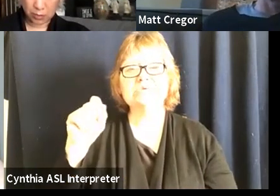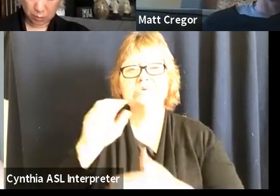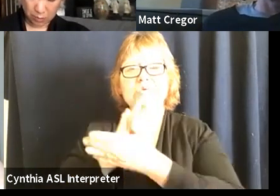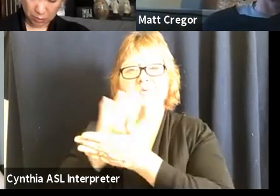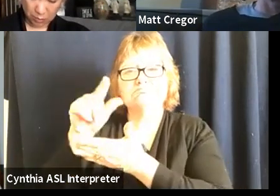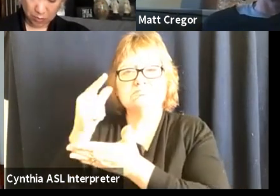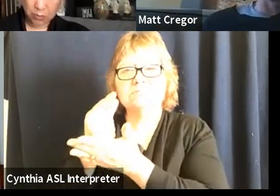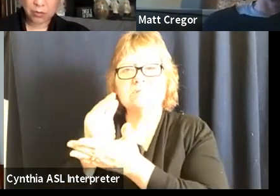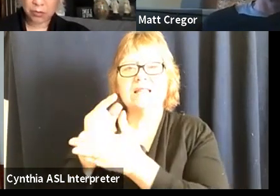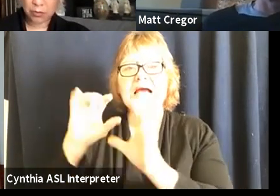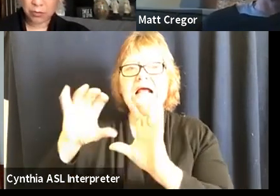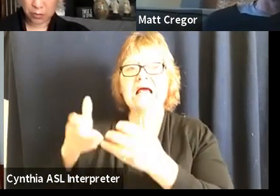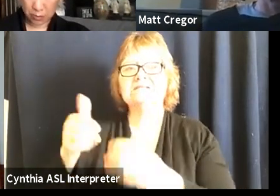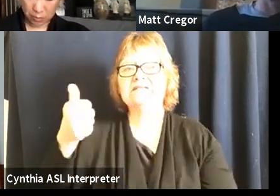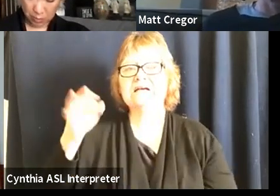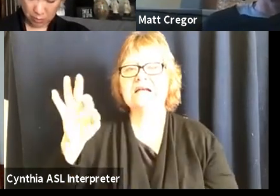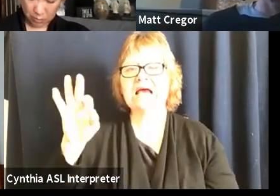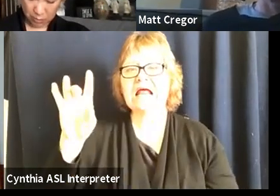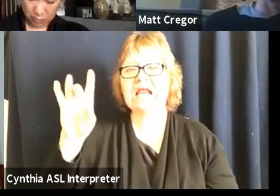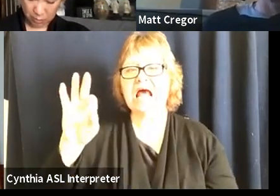1992. Very happy to be here.